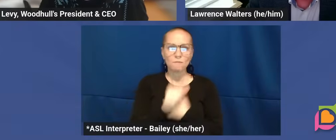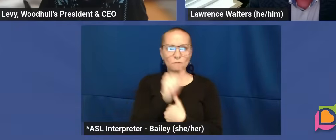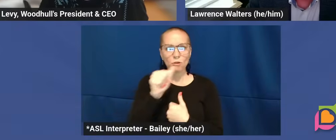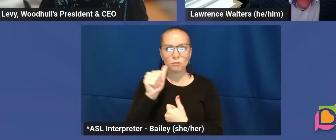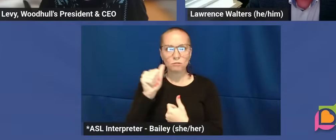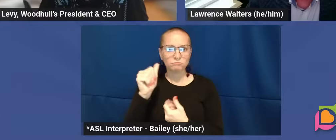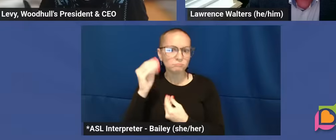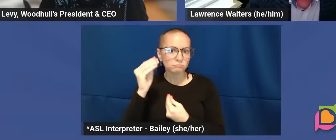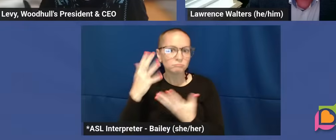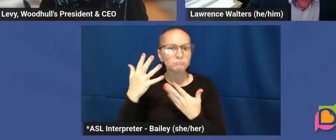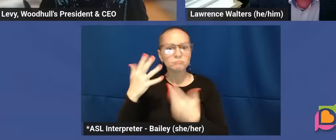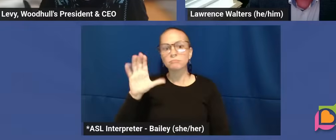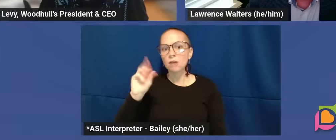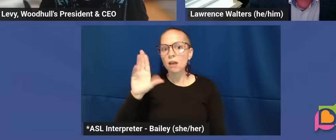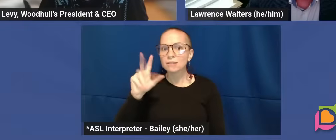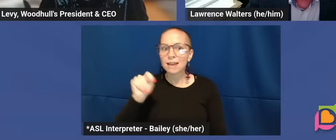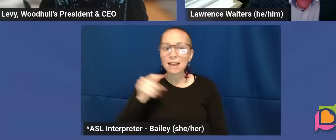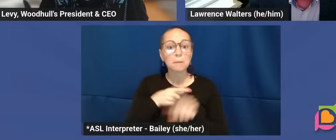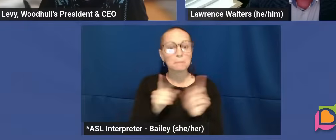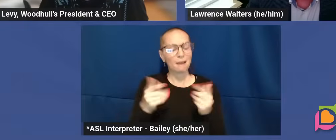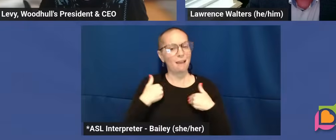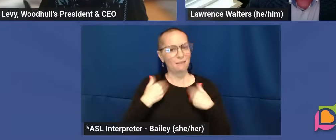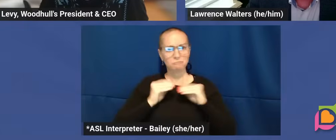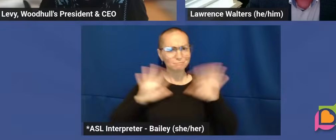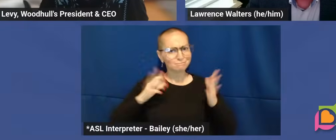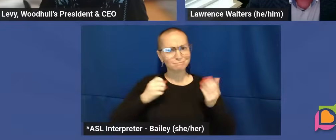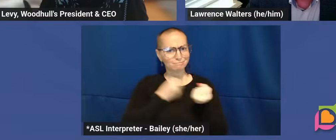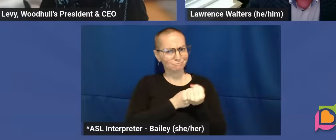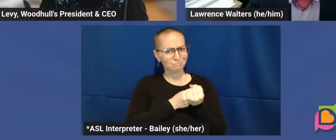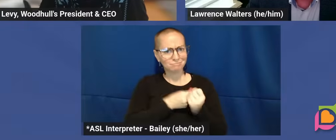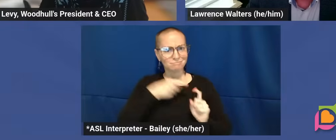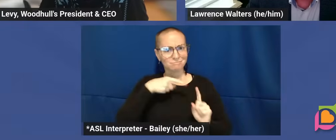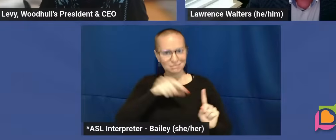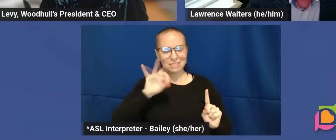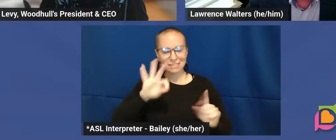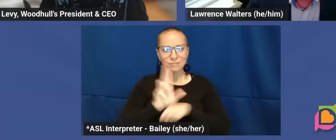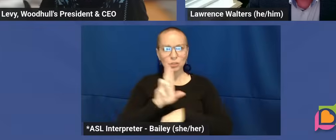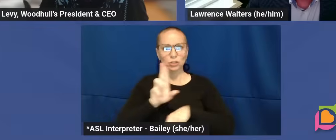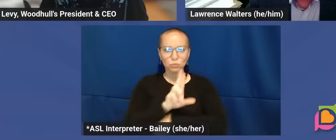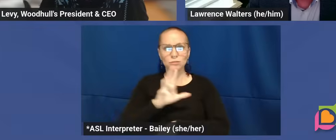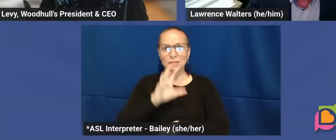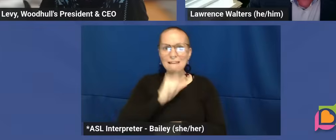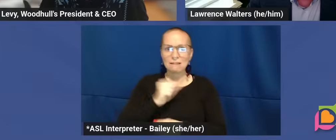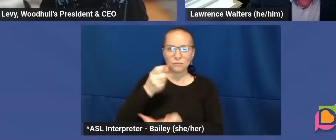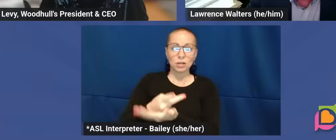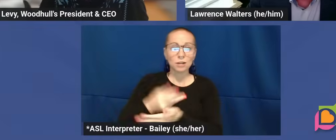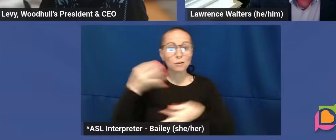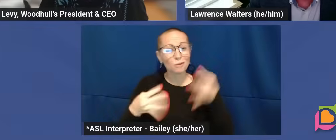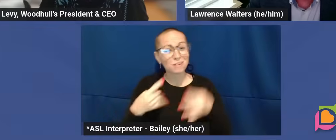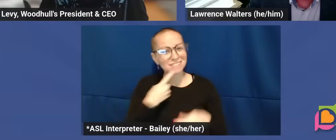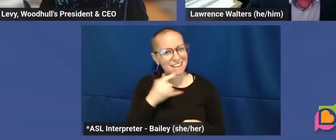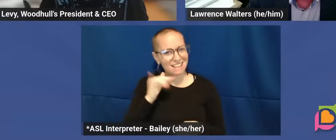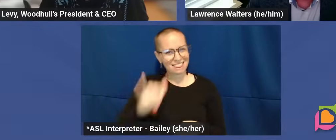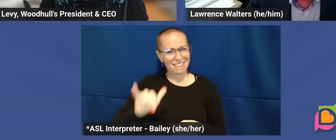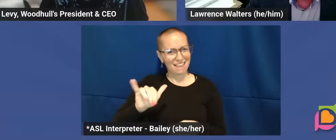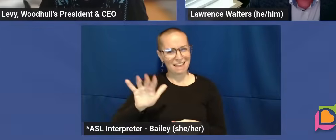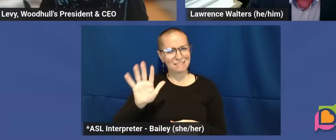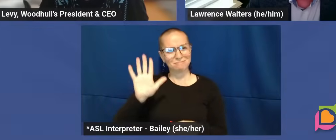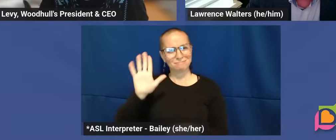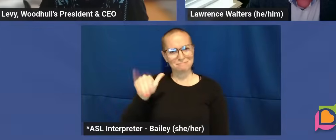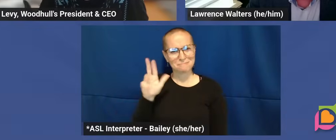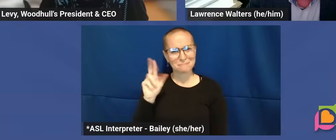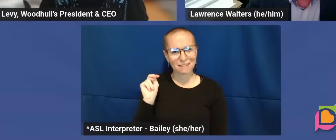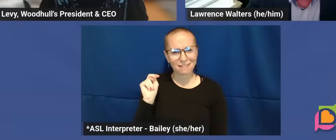but you get an affirmative defense if you used age verification. And the court said, well, that also was a ban